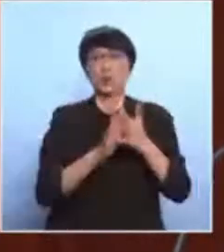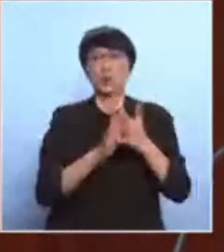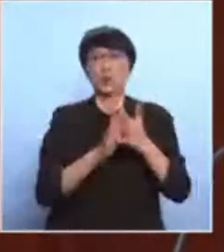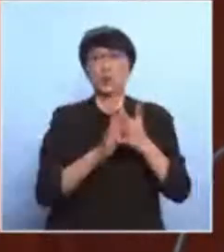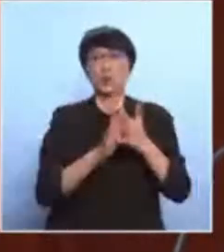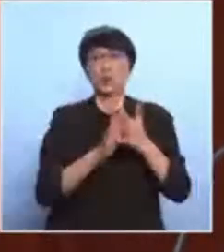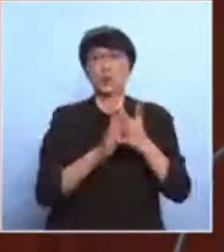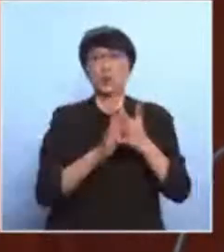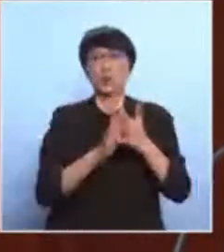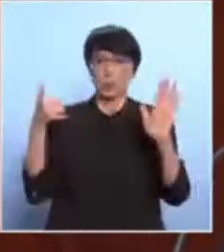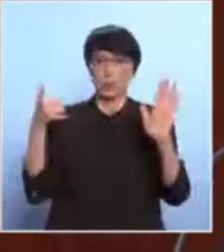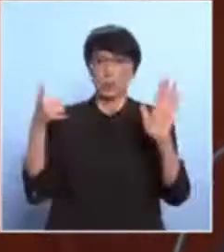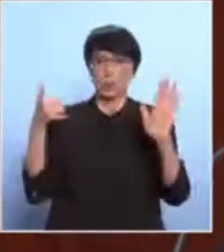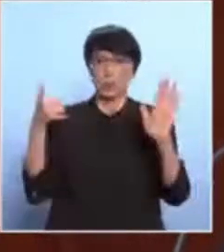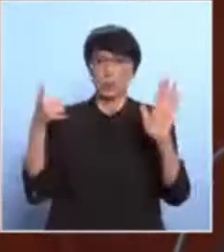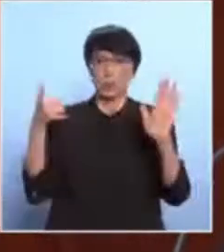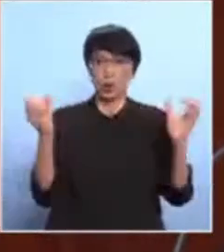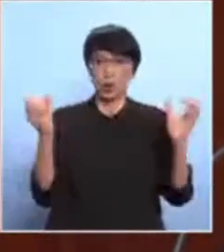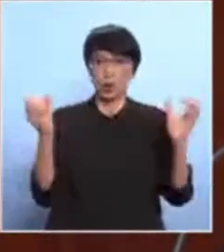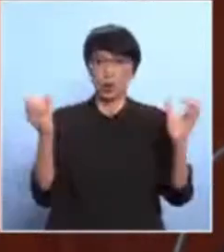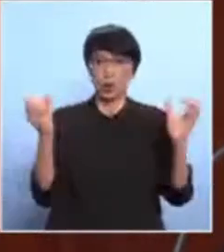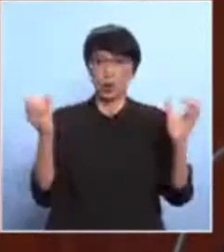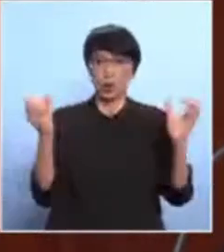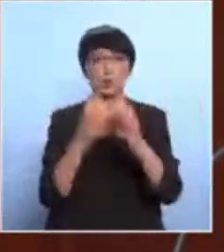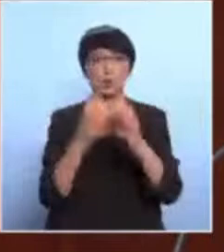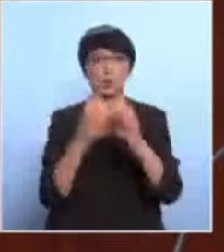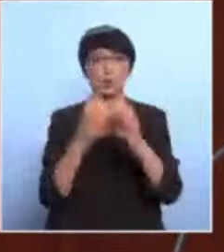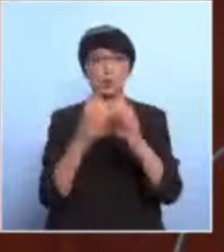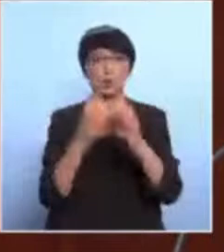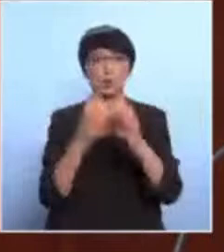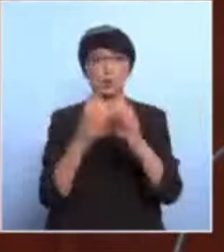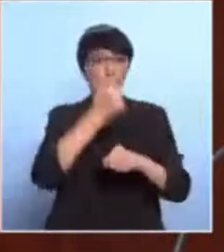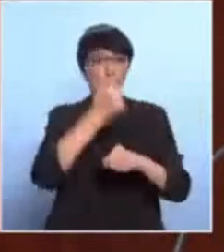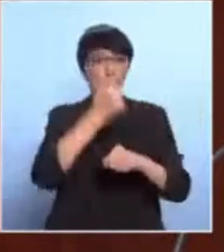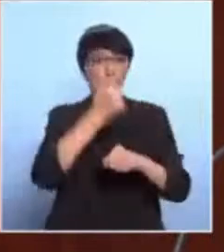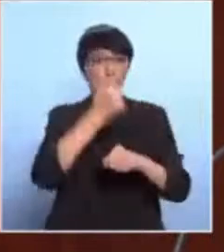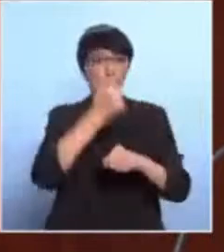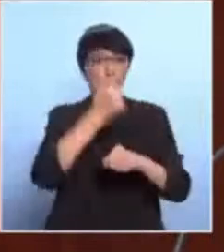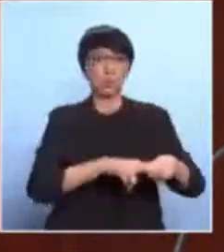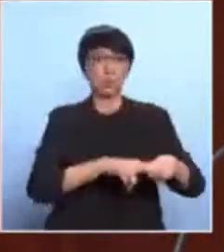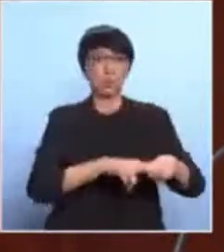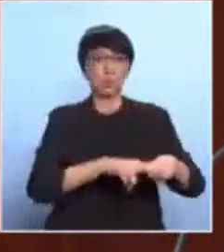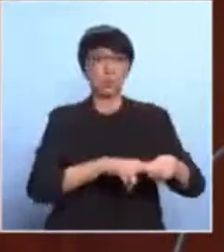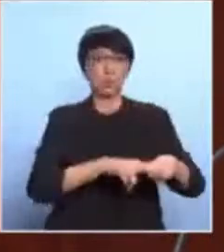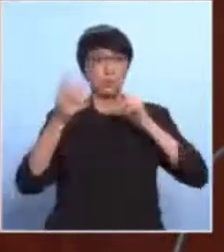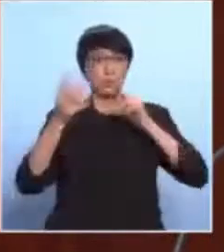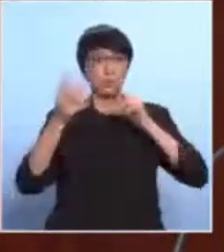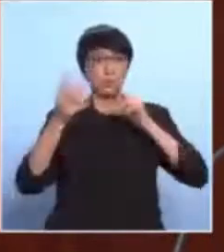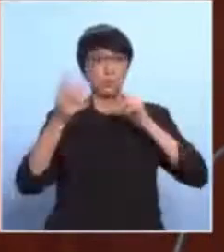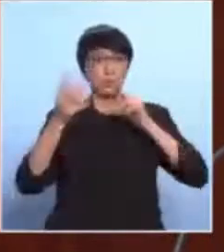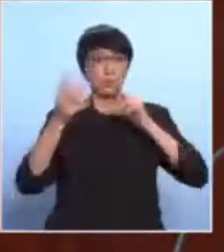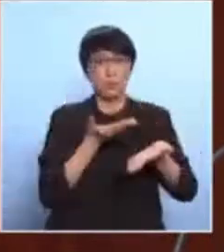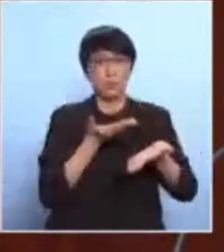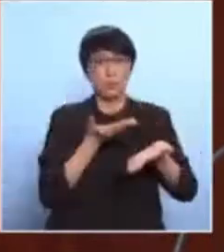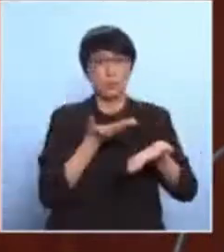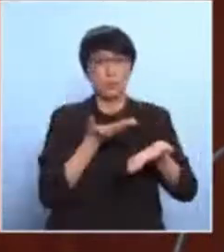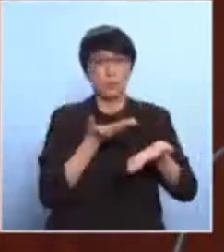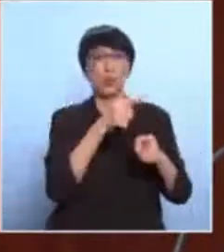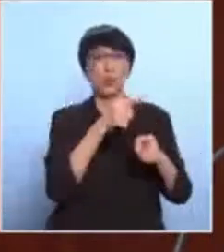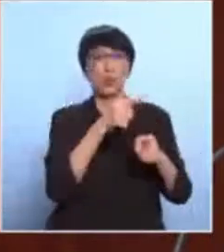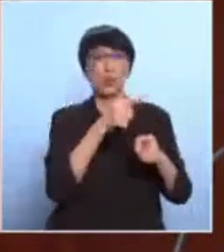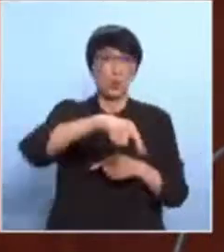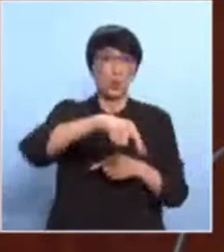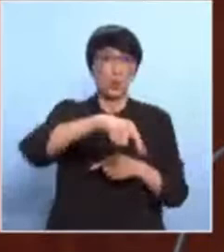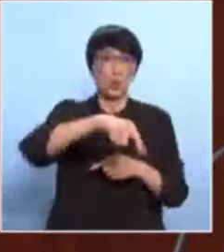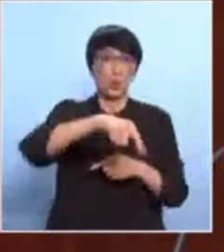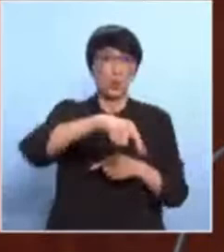Leaders Forum. Diverse learning opportunities, exchange activities with mainland universities, as well as study tours to the